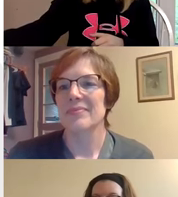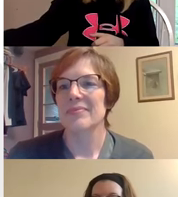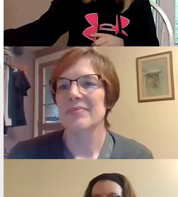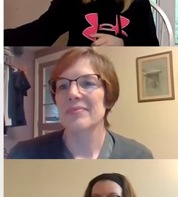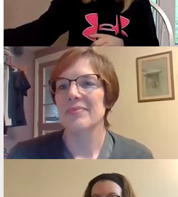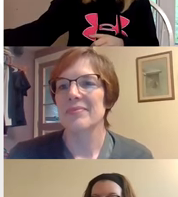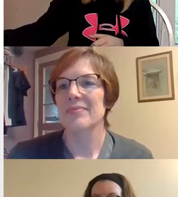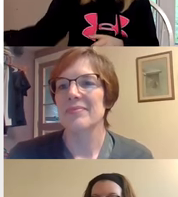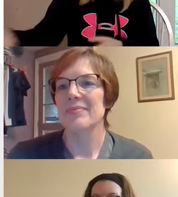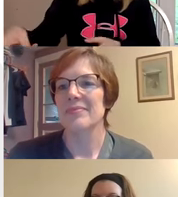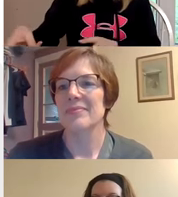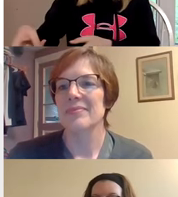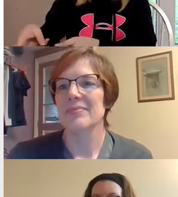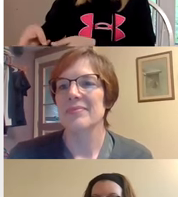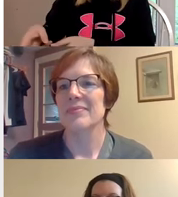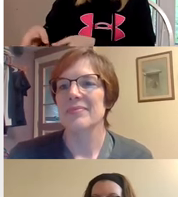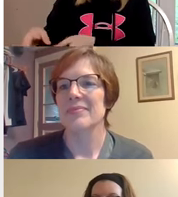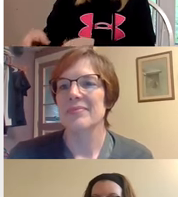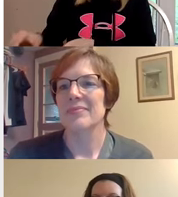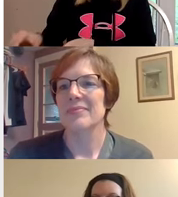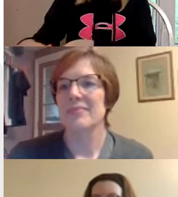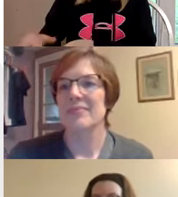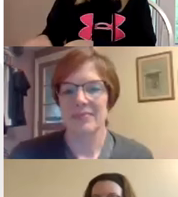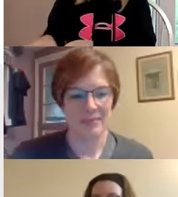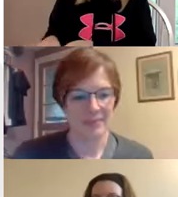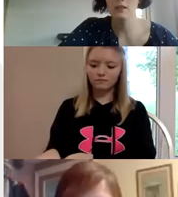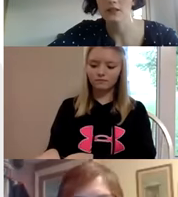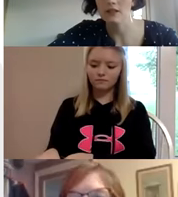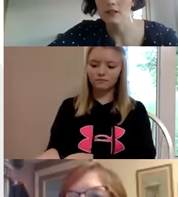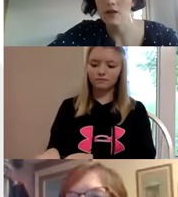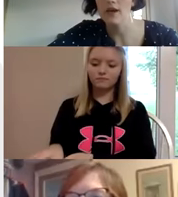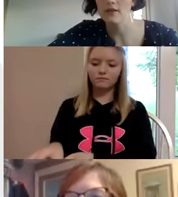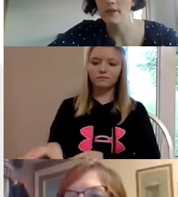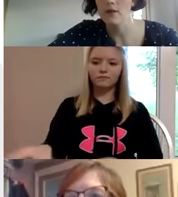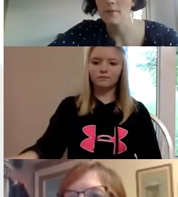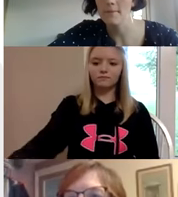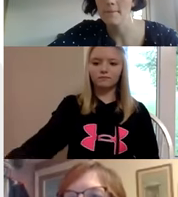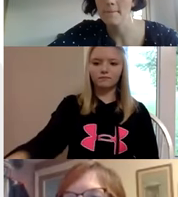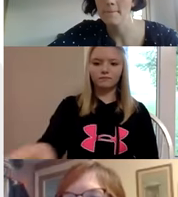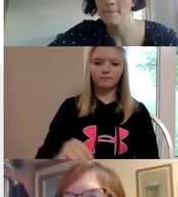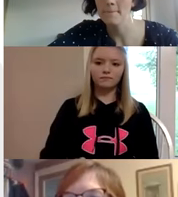I think it's Kathleen. Okay. I'm not seeing. Okay, there we go.